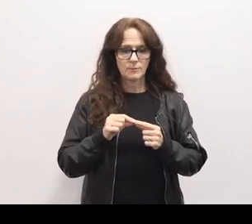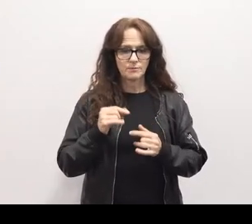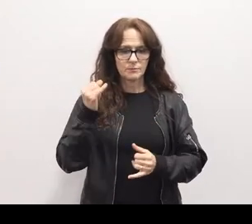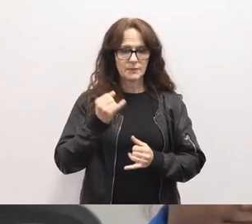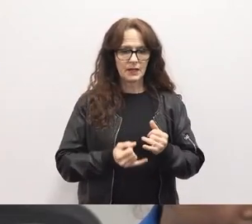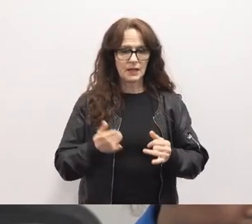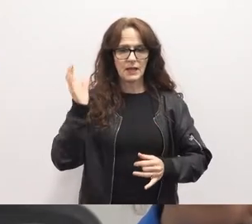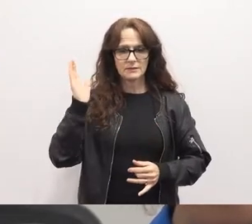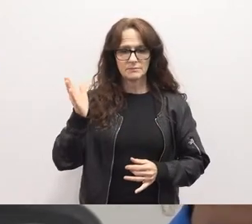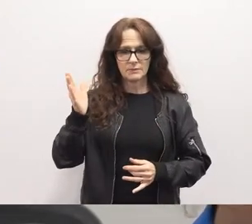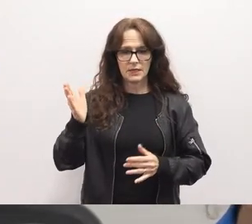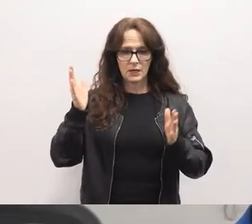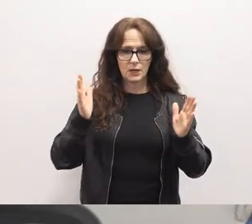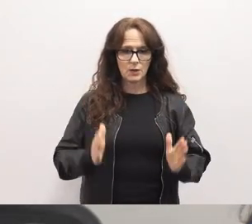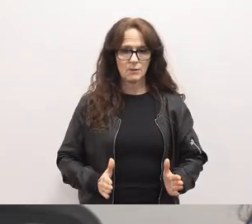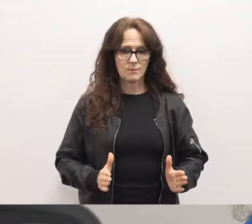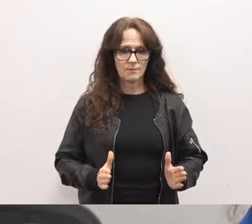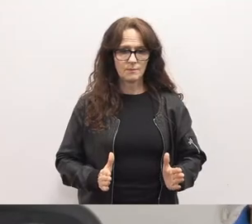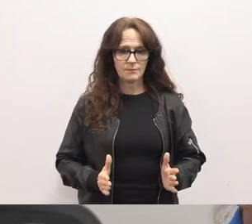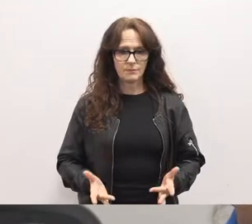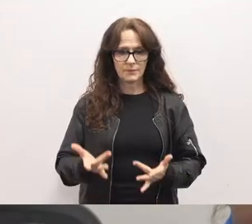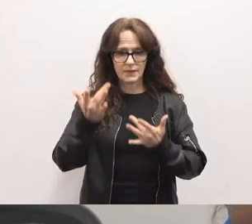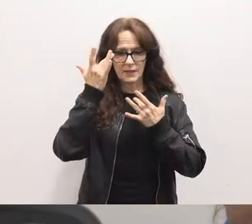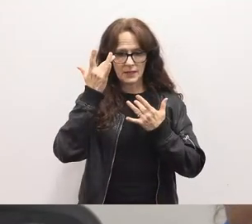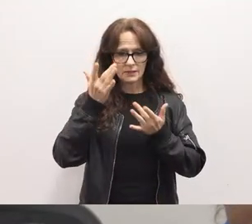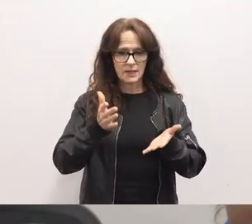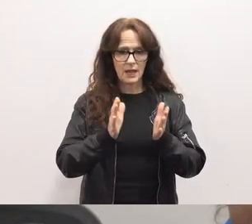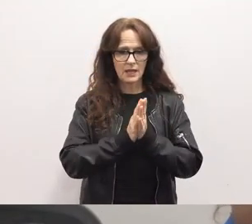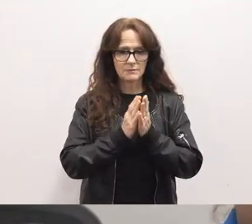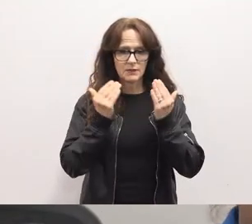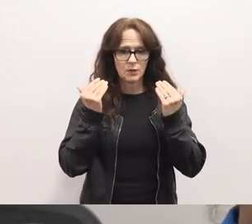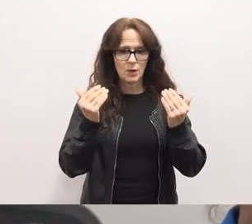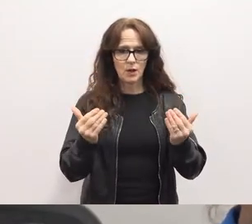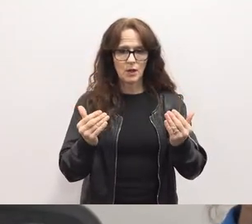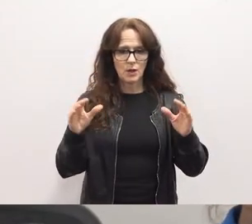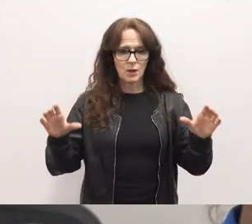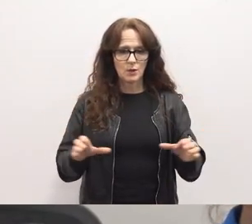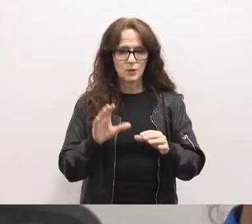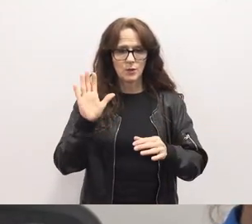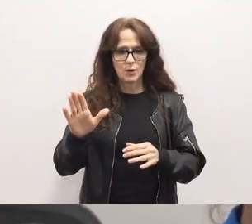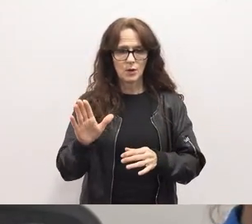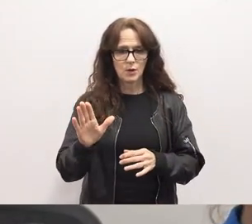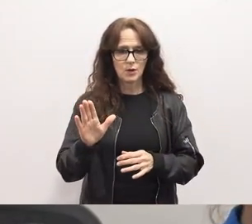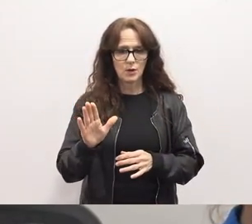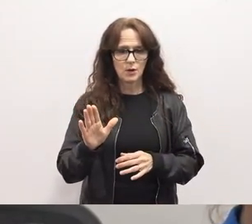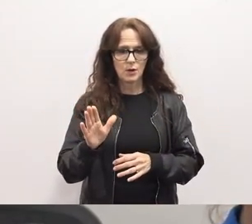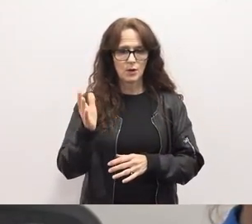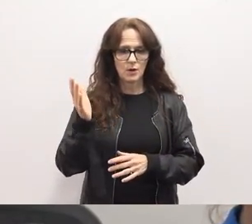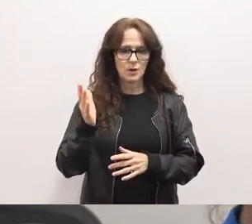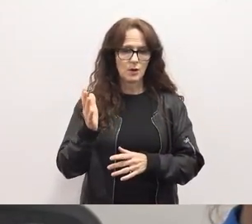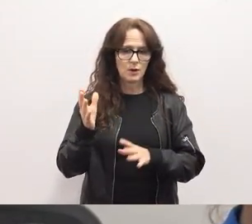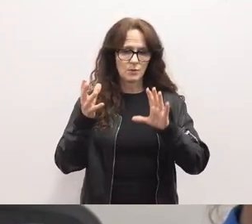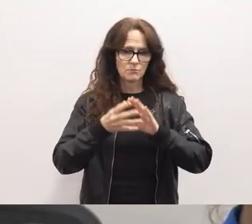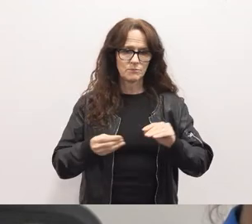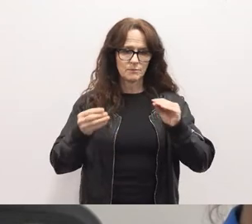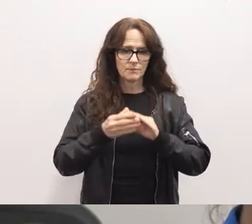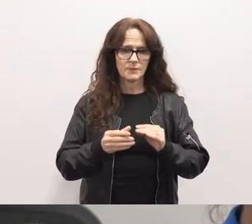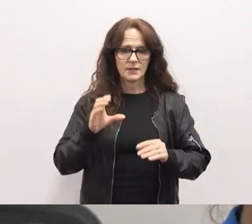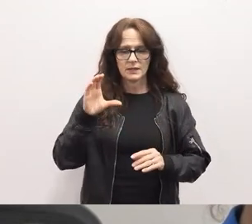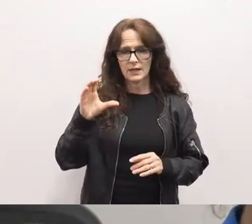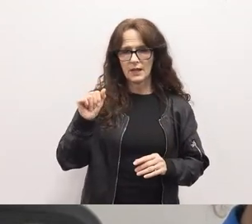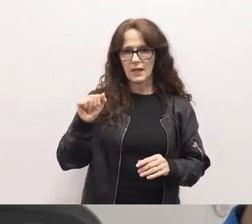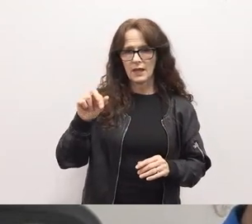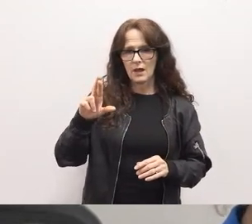last speaker, she is ill, so she asked me to go ahead and do her testimony. And this is for Caroline